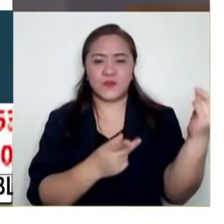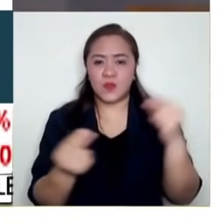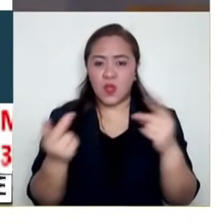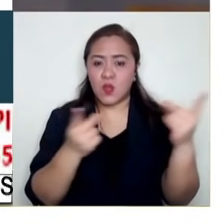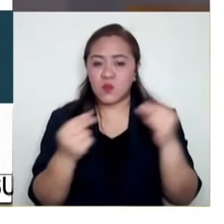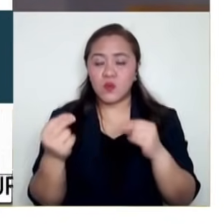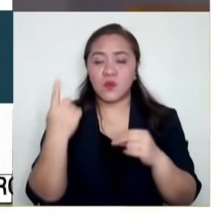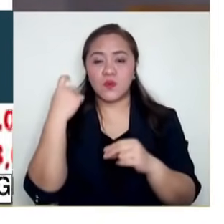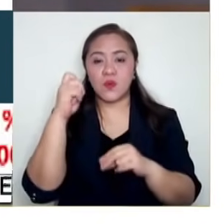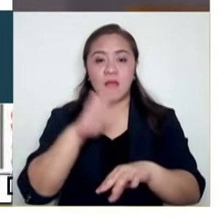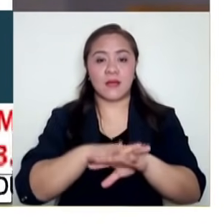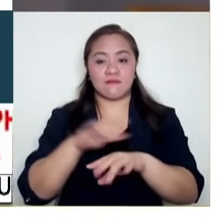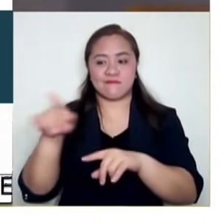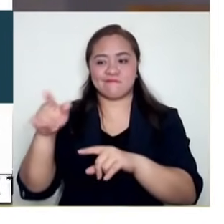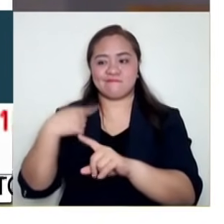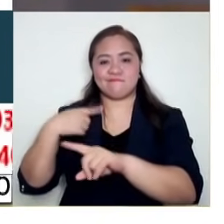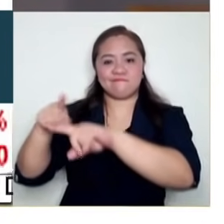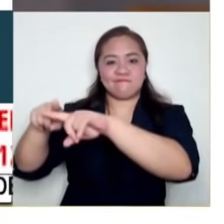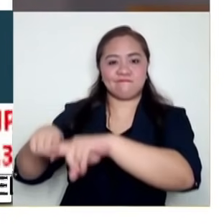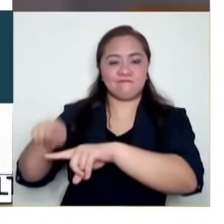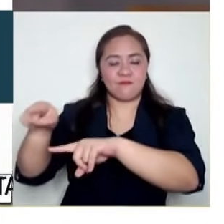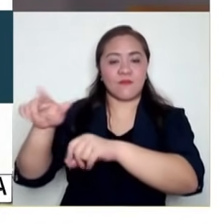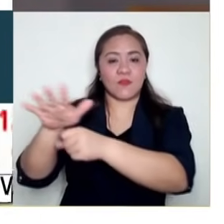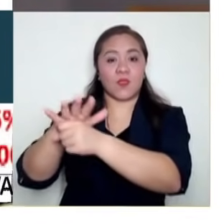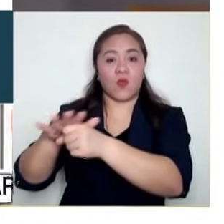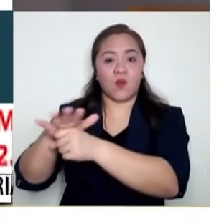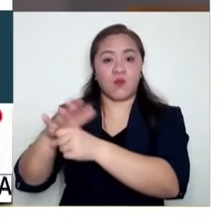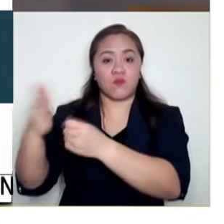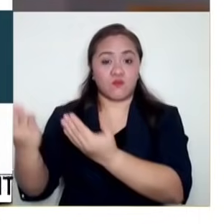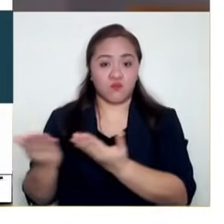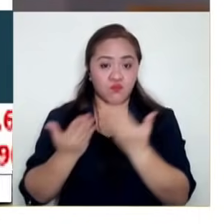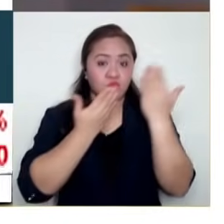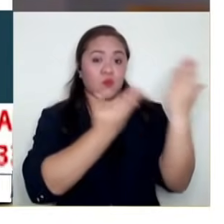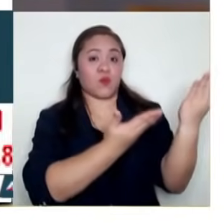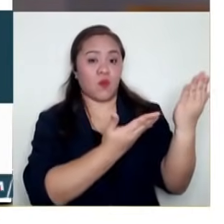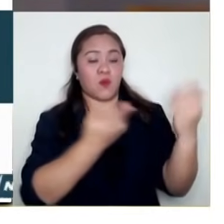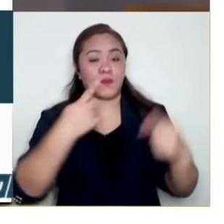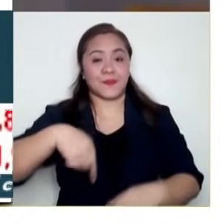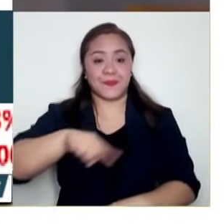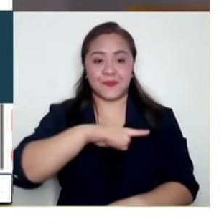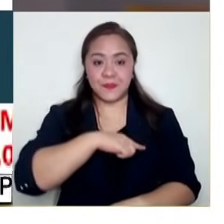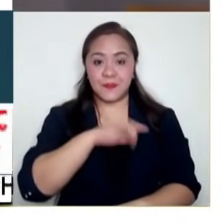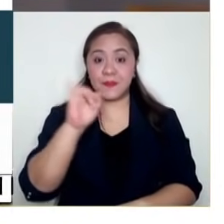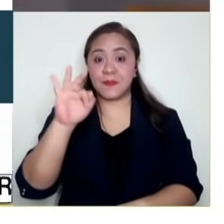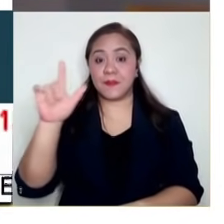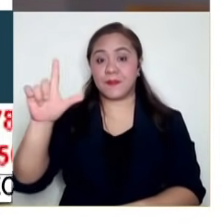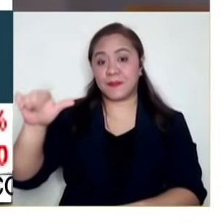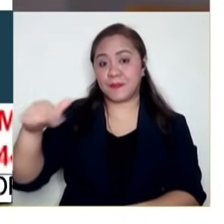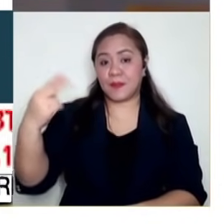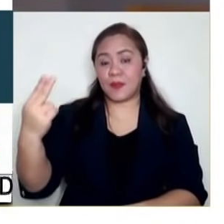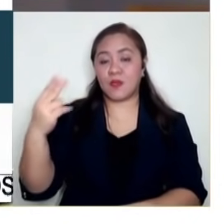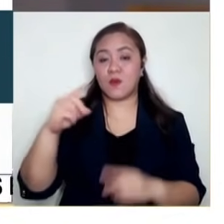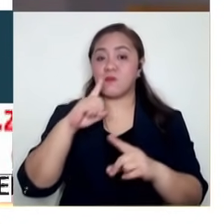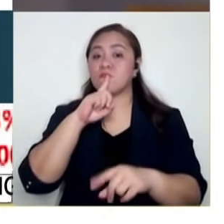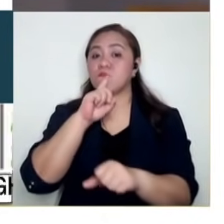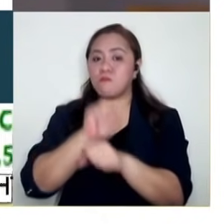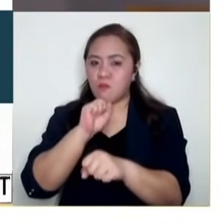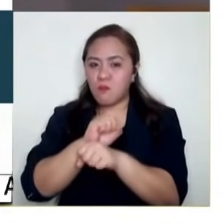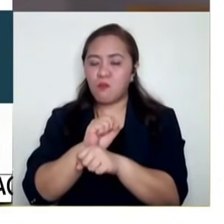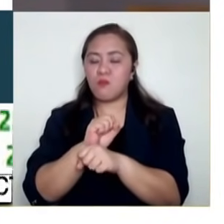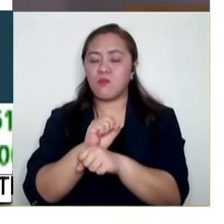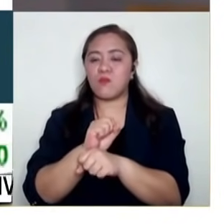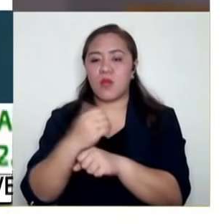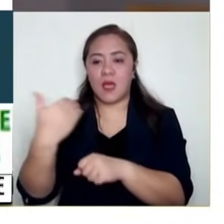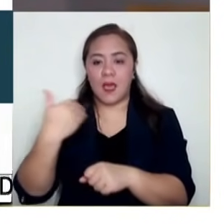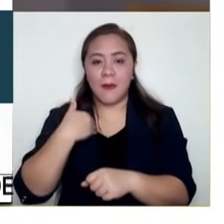reliant on local government submissions also. So sometimes local governments, in order for them to be more efficient based on